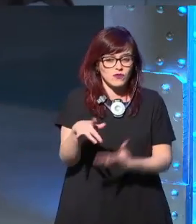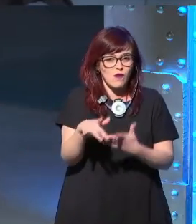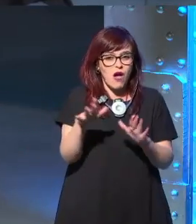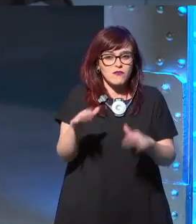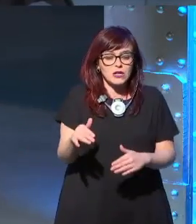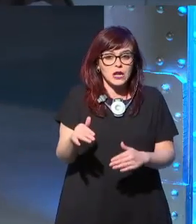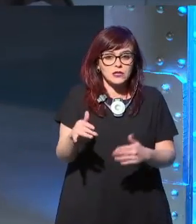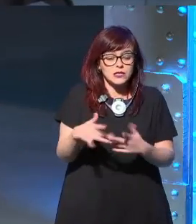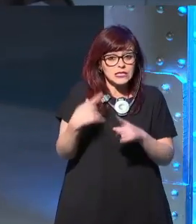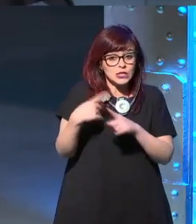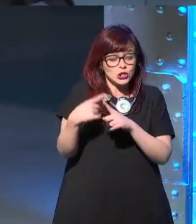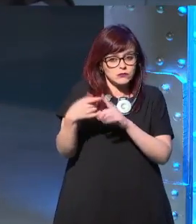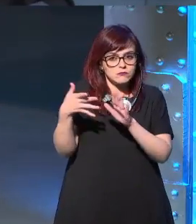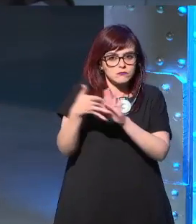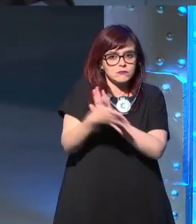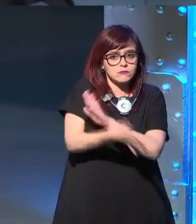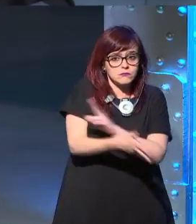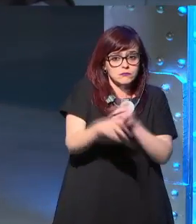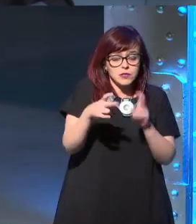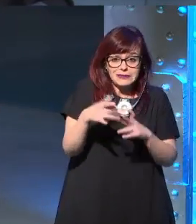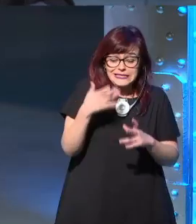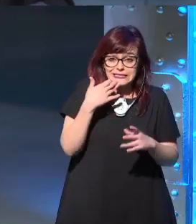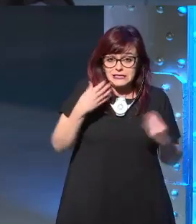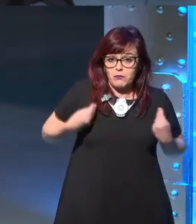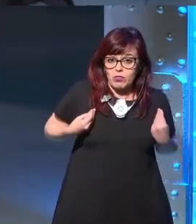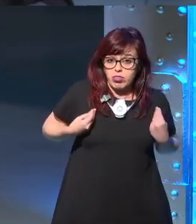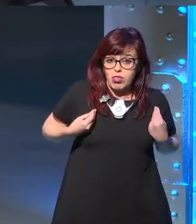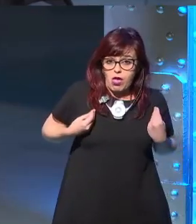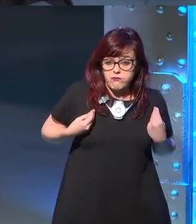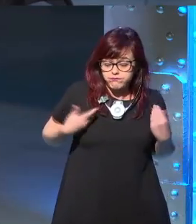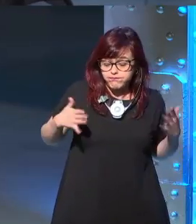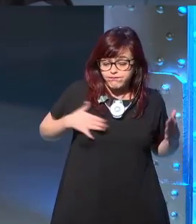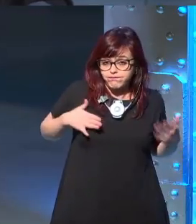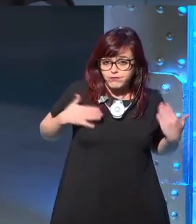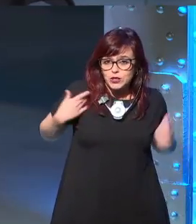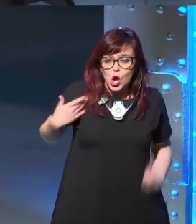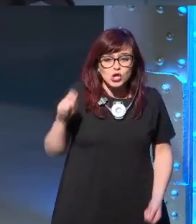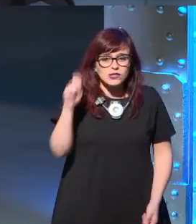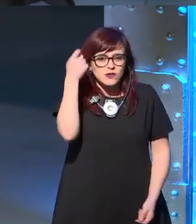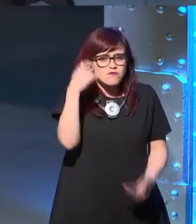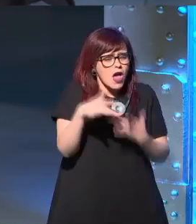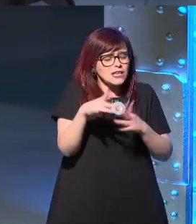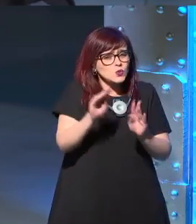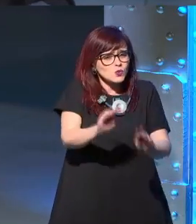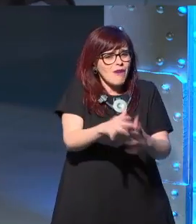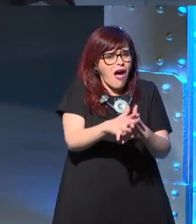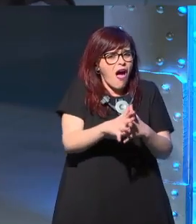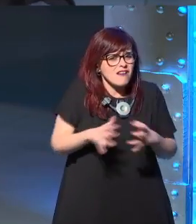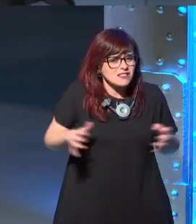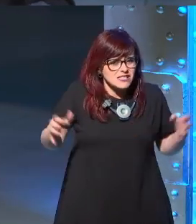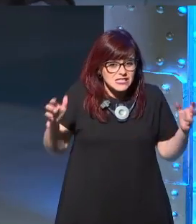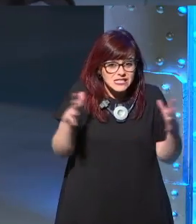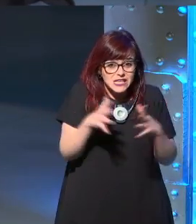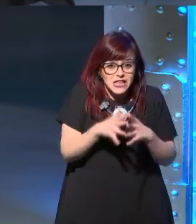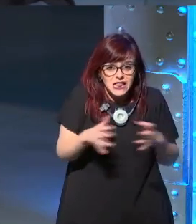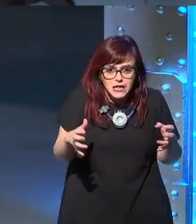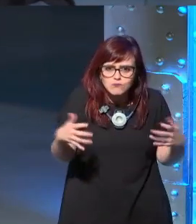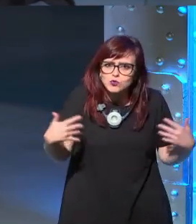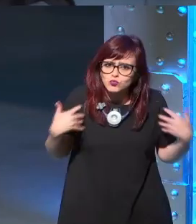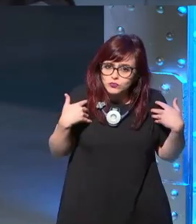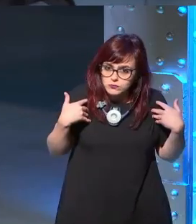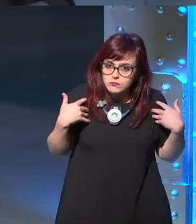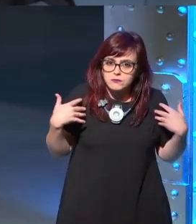did I ever accomplish anything? He had anxieties. He was elated at times. He had